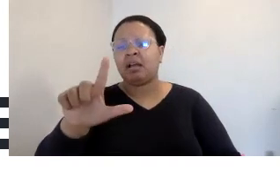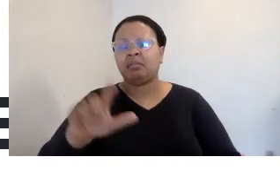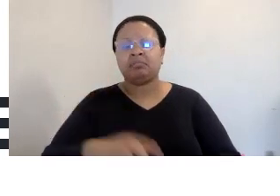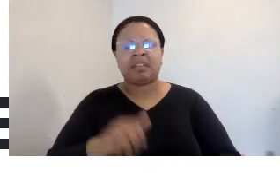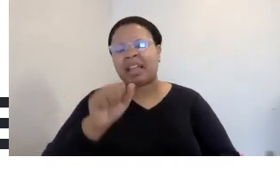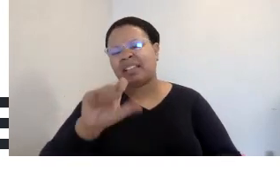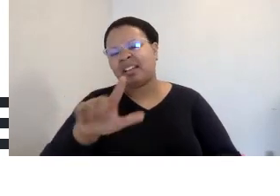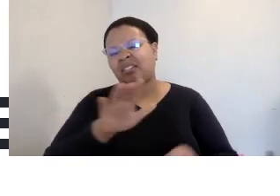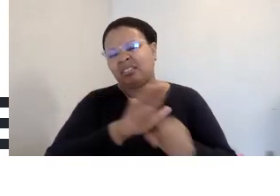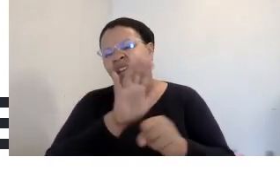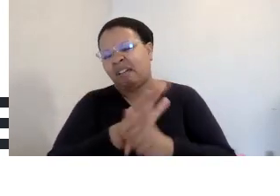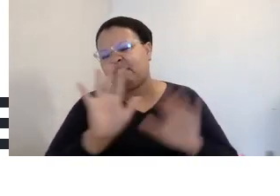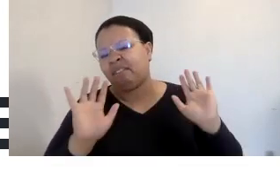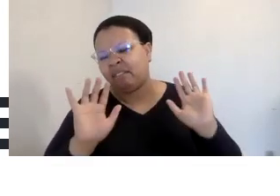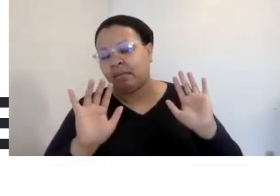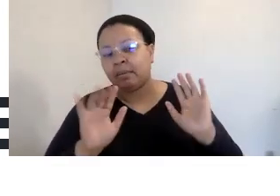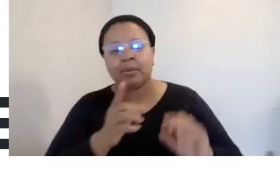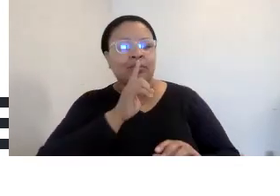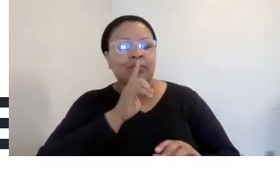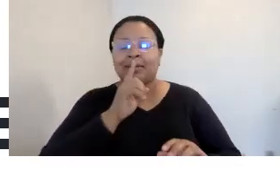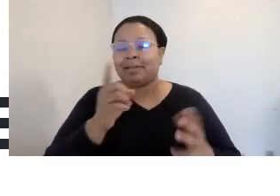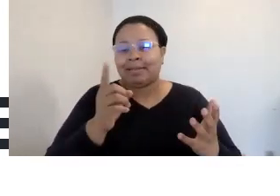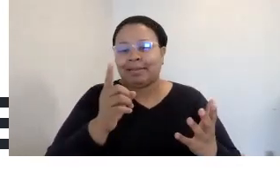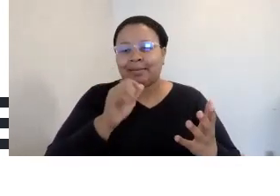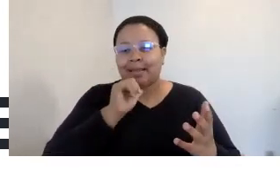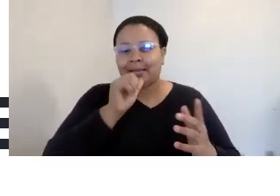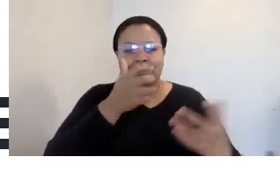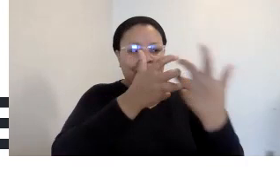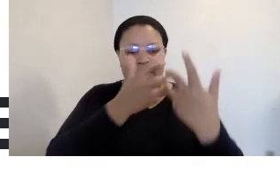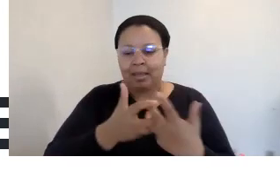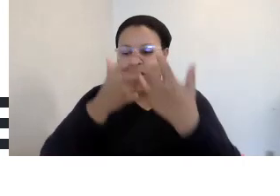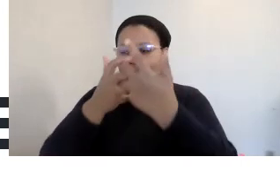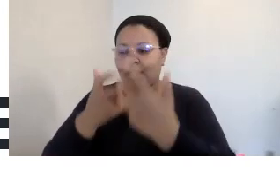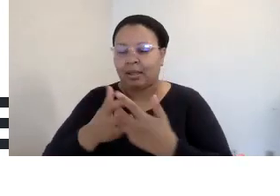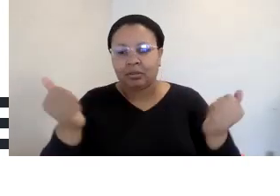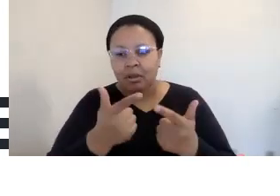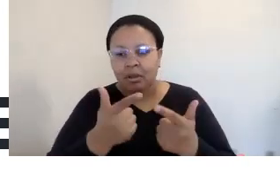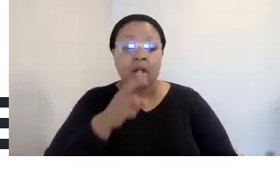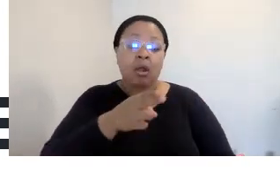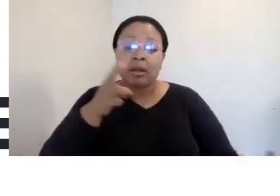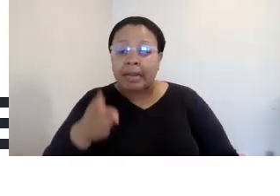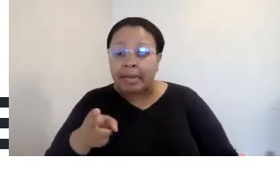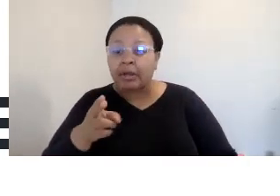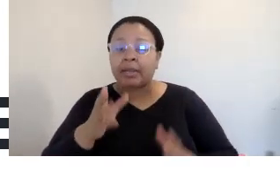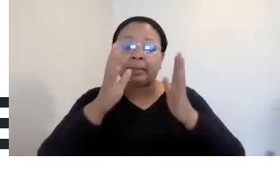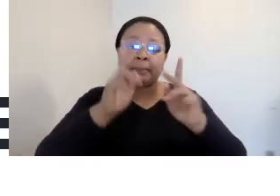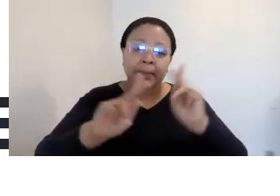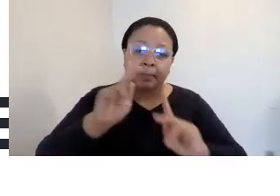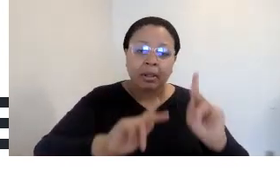enough. But that's rarely the case, because hard of hearing individuals, they could develop